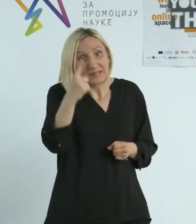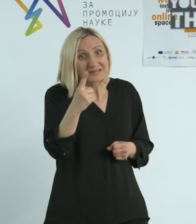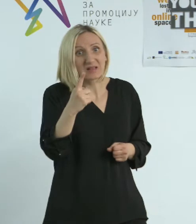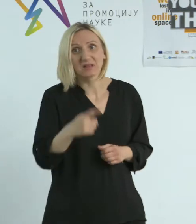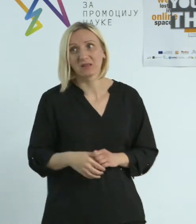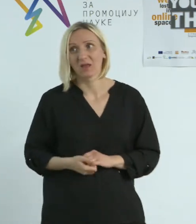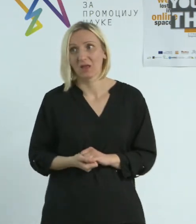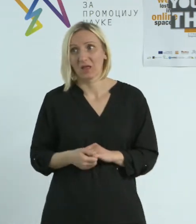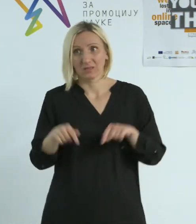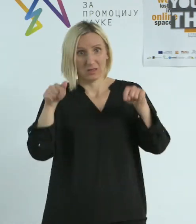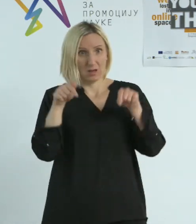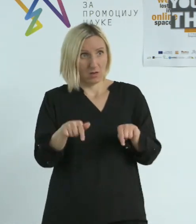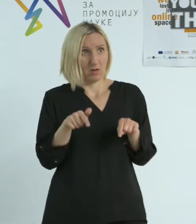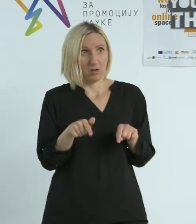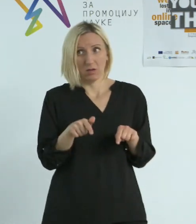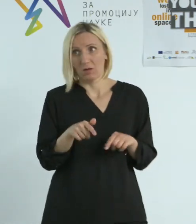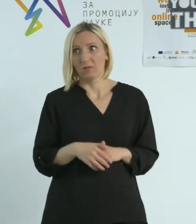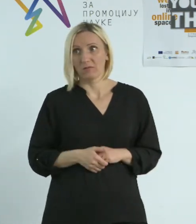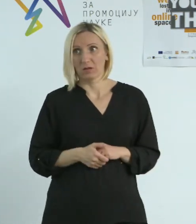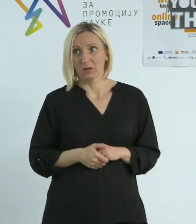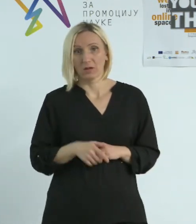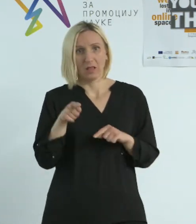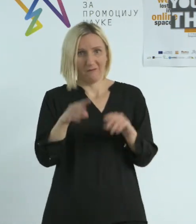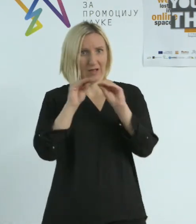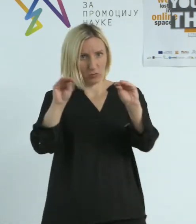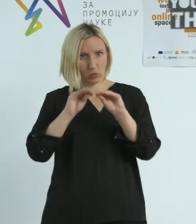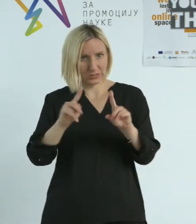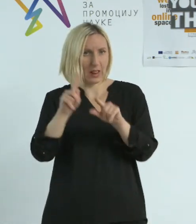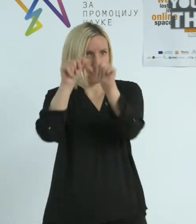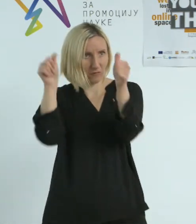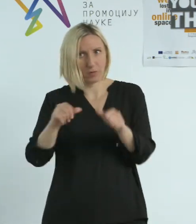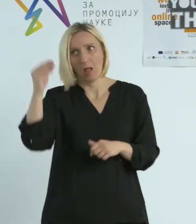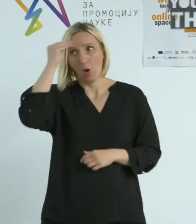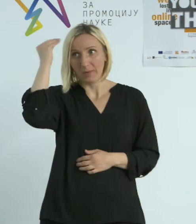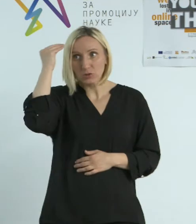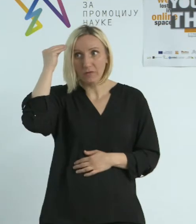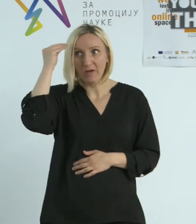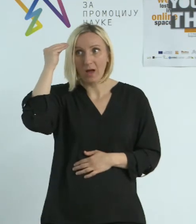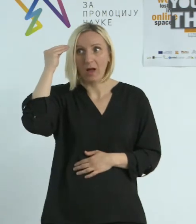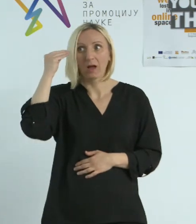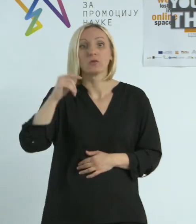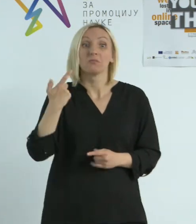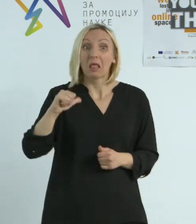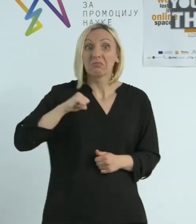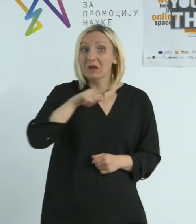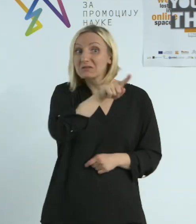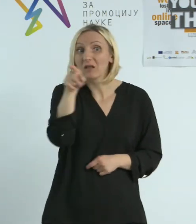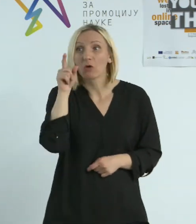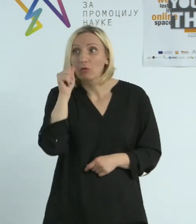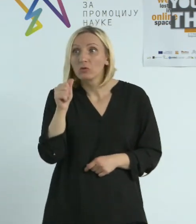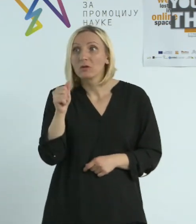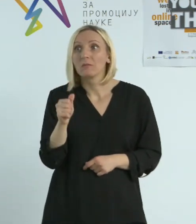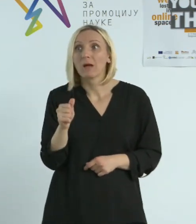that in this kind of course in a non-formal education is interesting